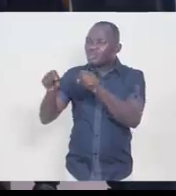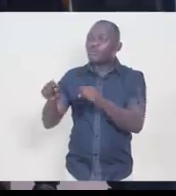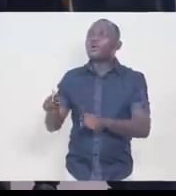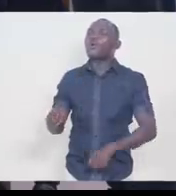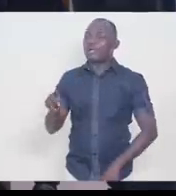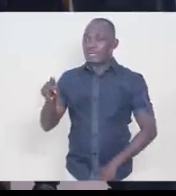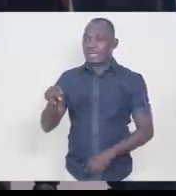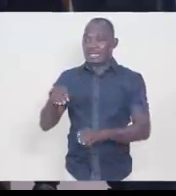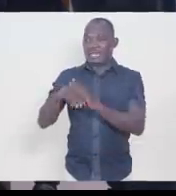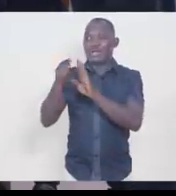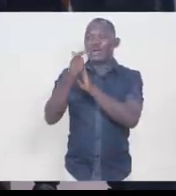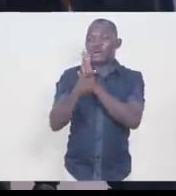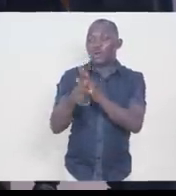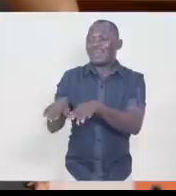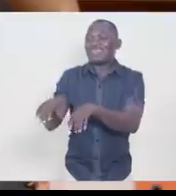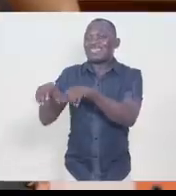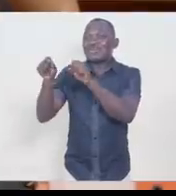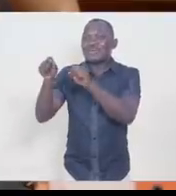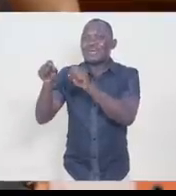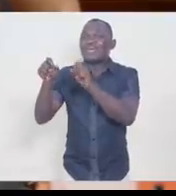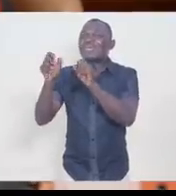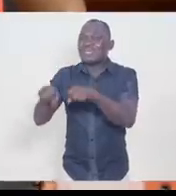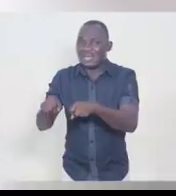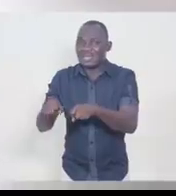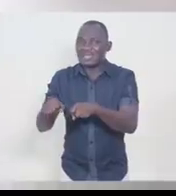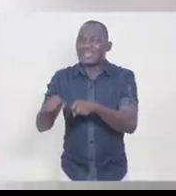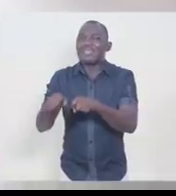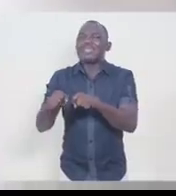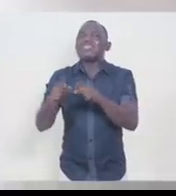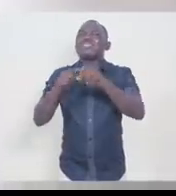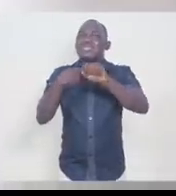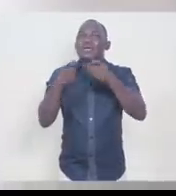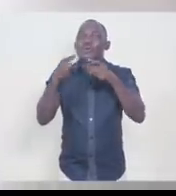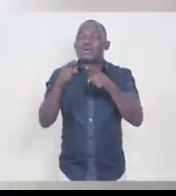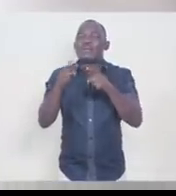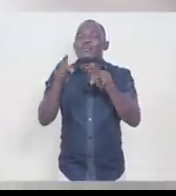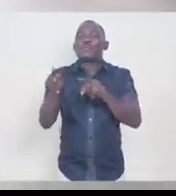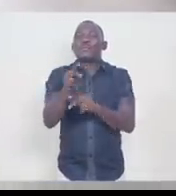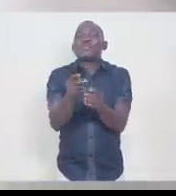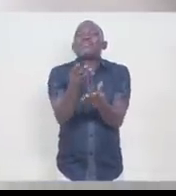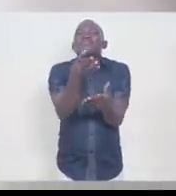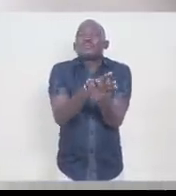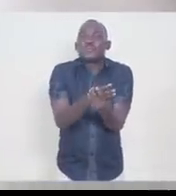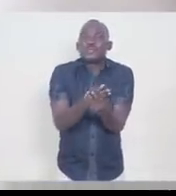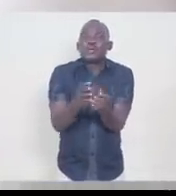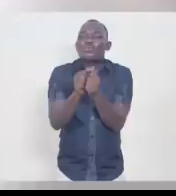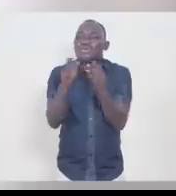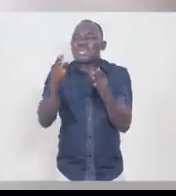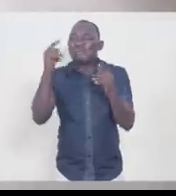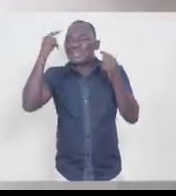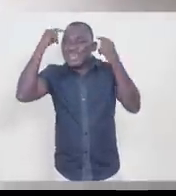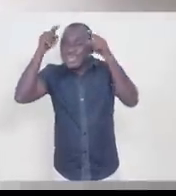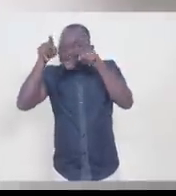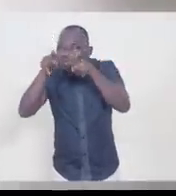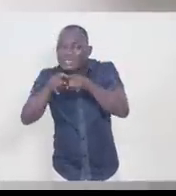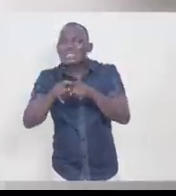Well, by law, kidnapping can only be established when there's imprisonment, lack of consent,